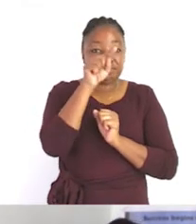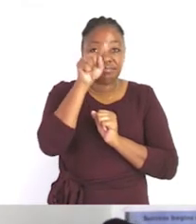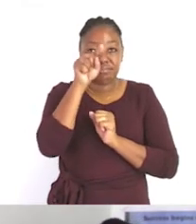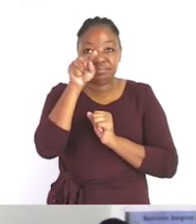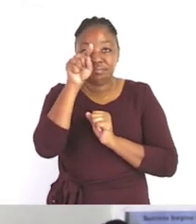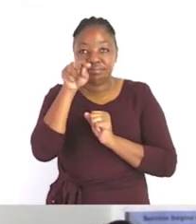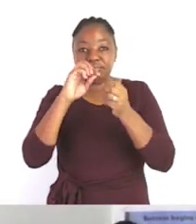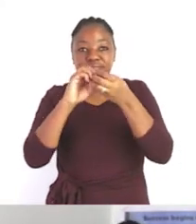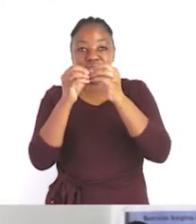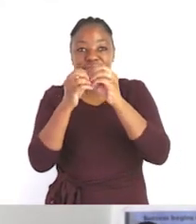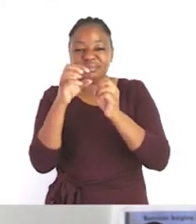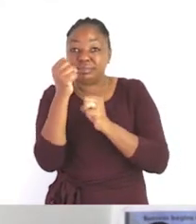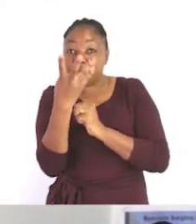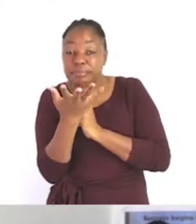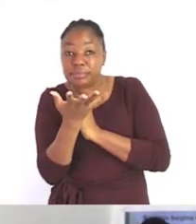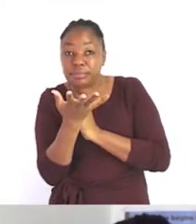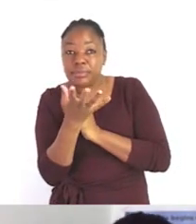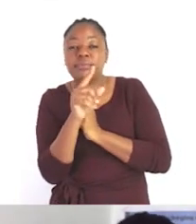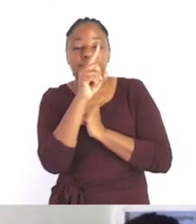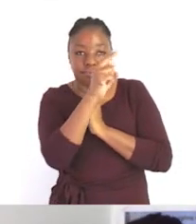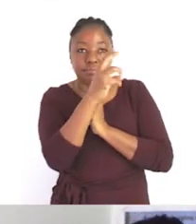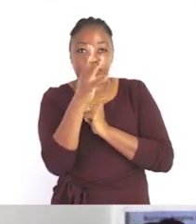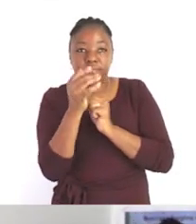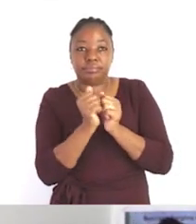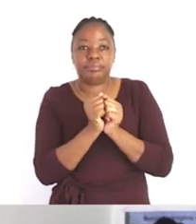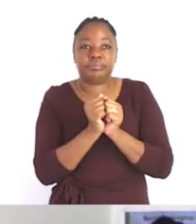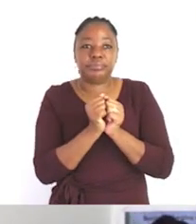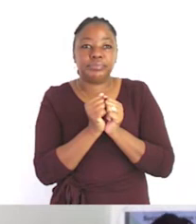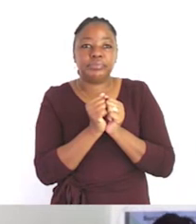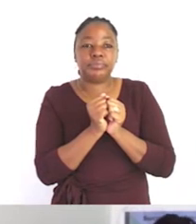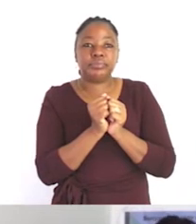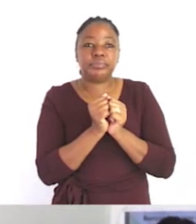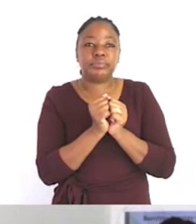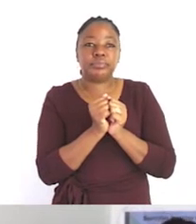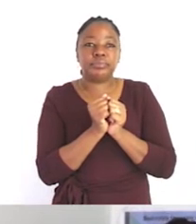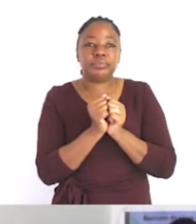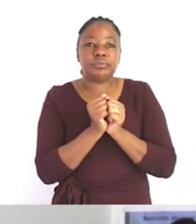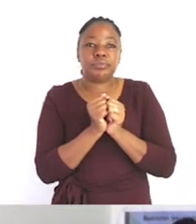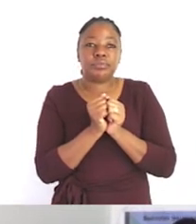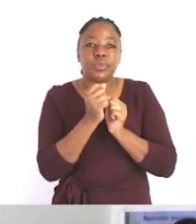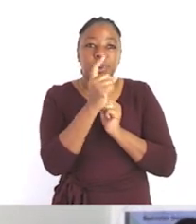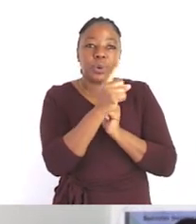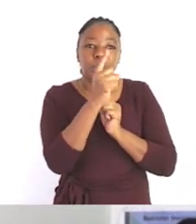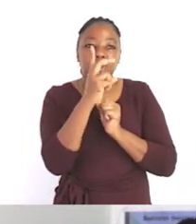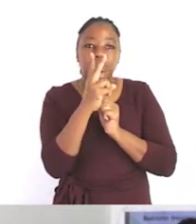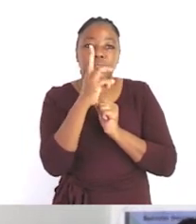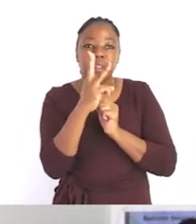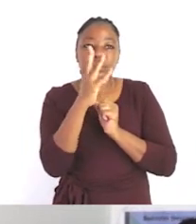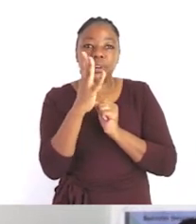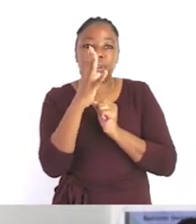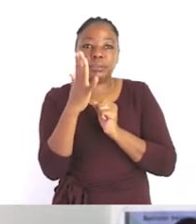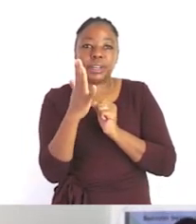and put a little total in between the number. So here we have 1, 2, 3,